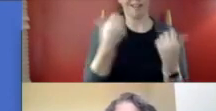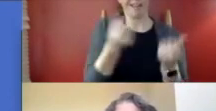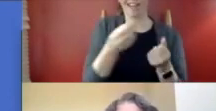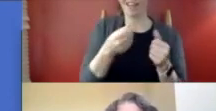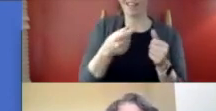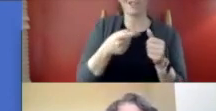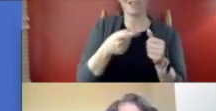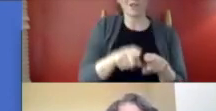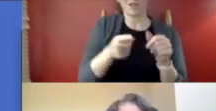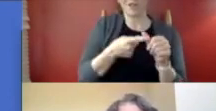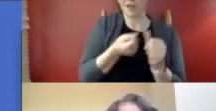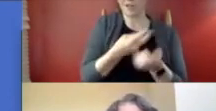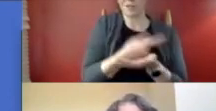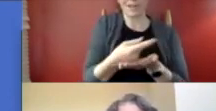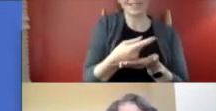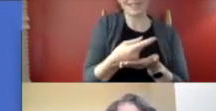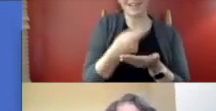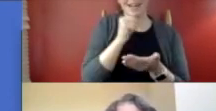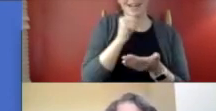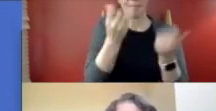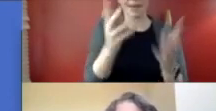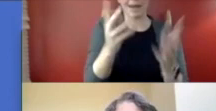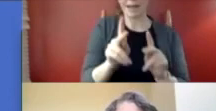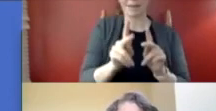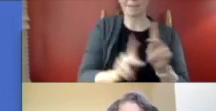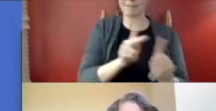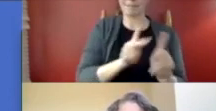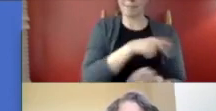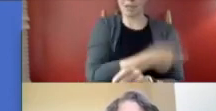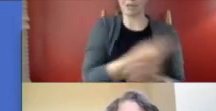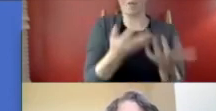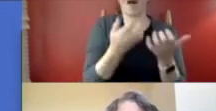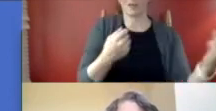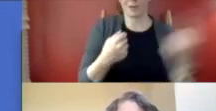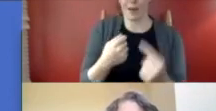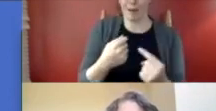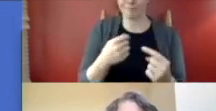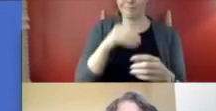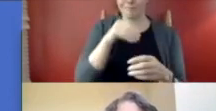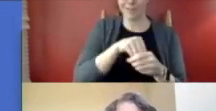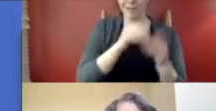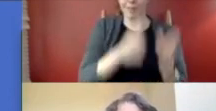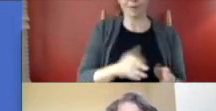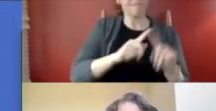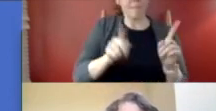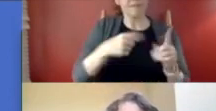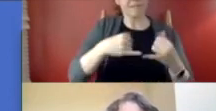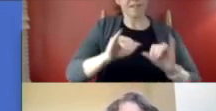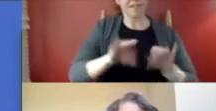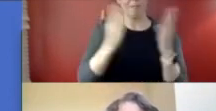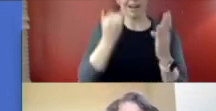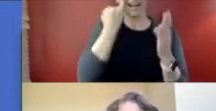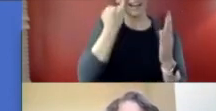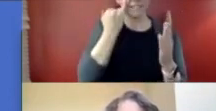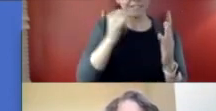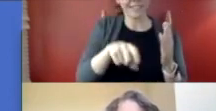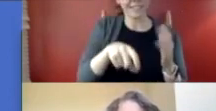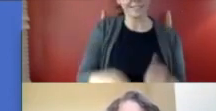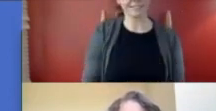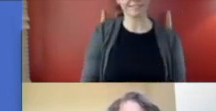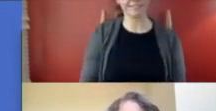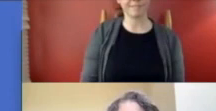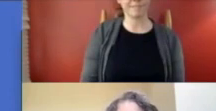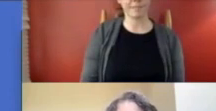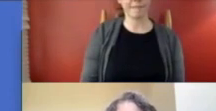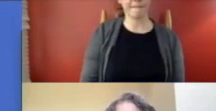few patients wanted to be seen in person. Nevertheless, the affiliate did remain open for anyone who needed in-person care. In recent weeks,